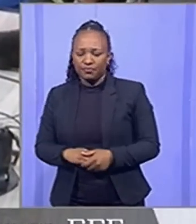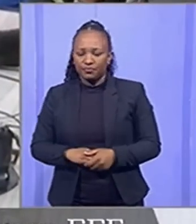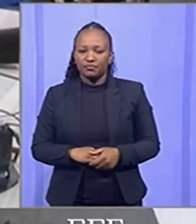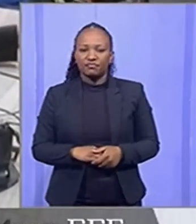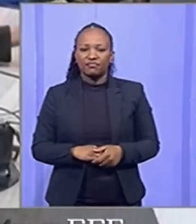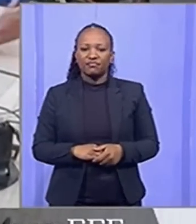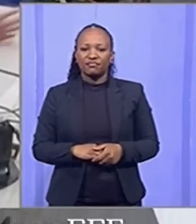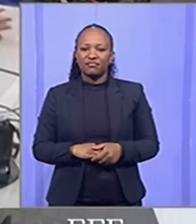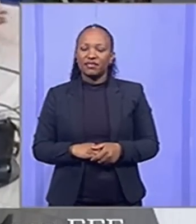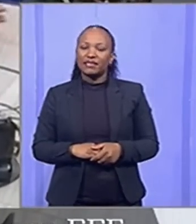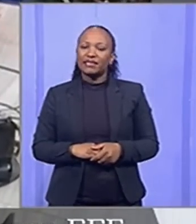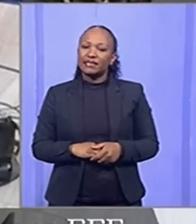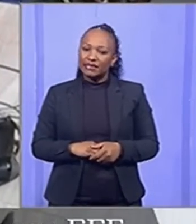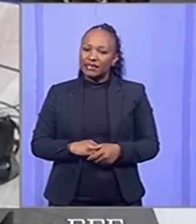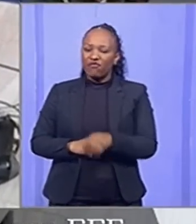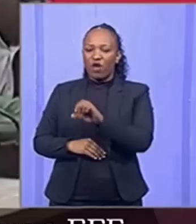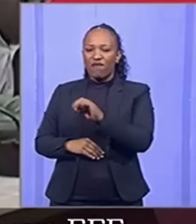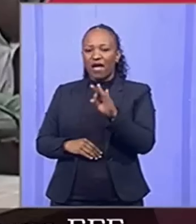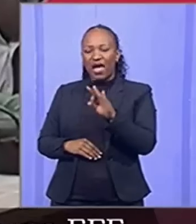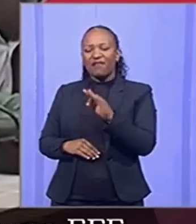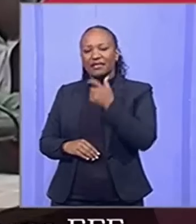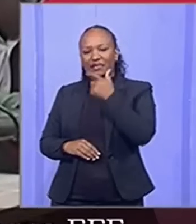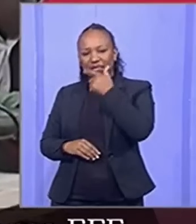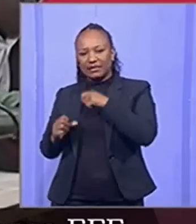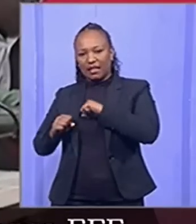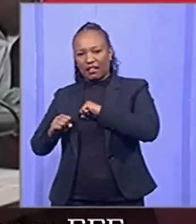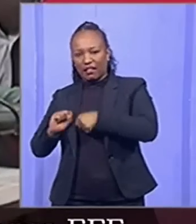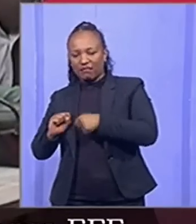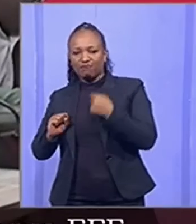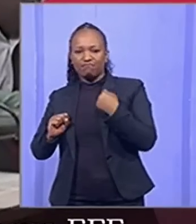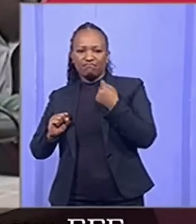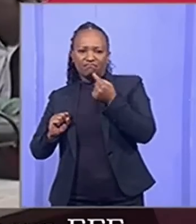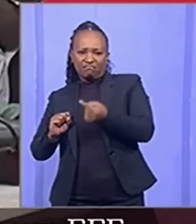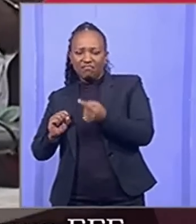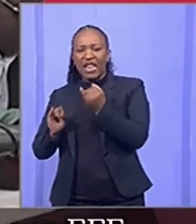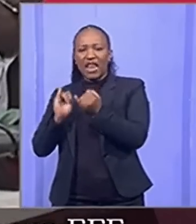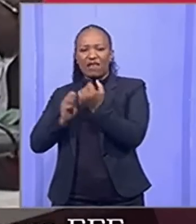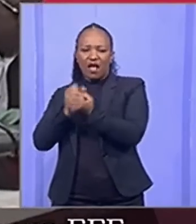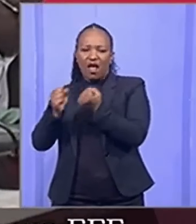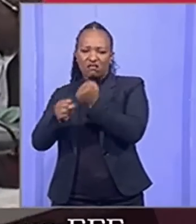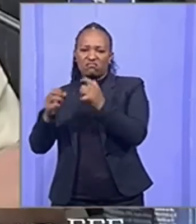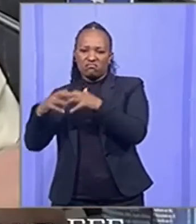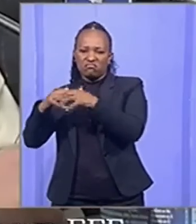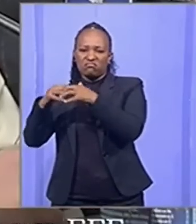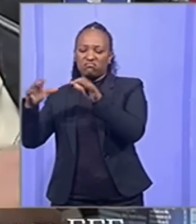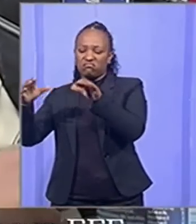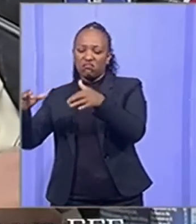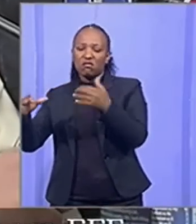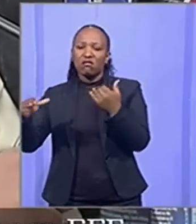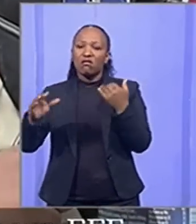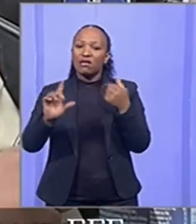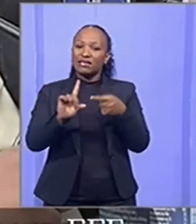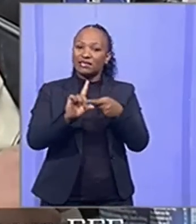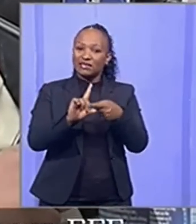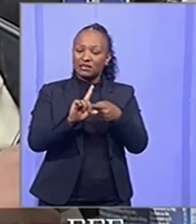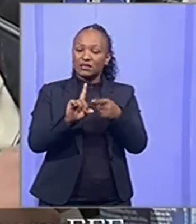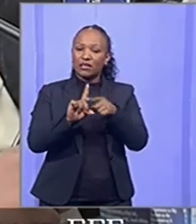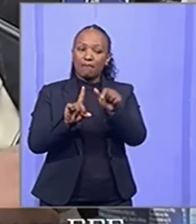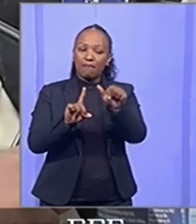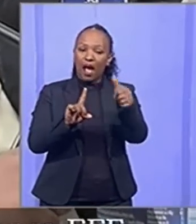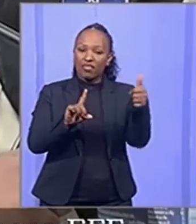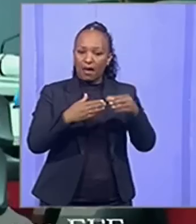motsotso o mahlonoko ho EFF ka mora o thewa dilemong tse 11 tse fetileng ka mora hore Shivambu le ditho tse ding tsa moga